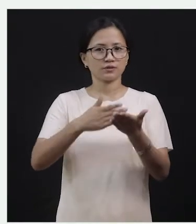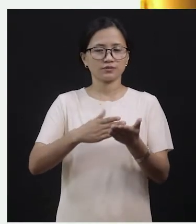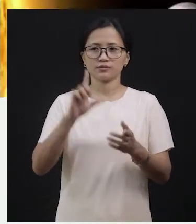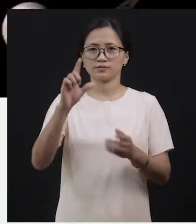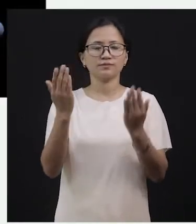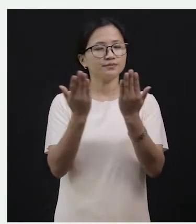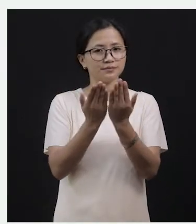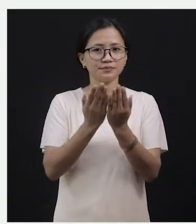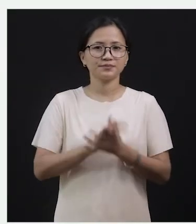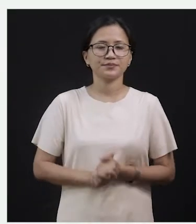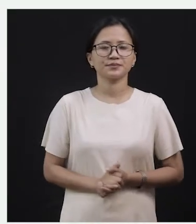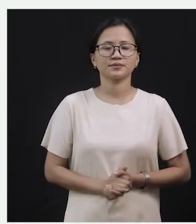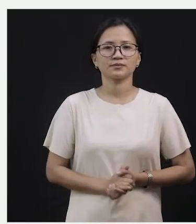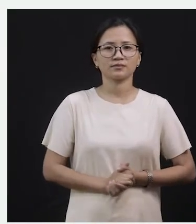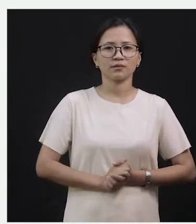lesson.